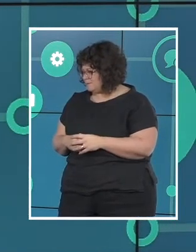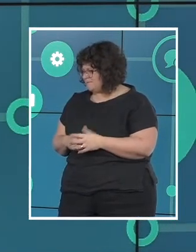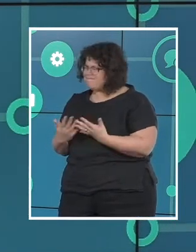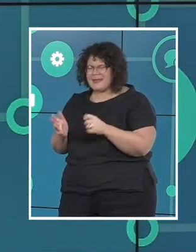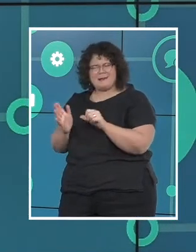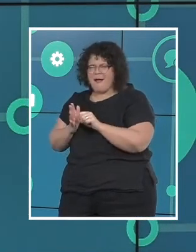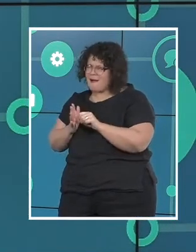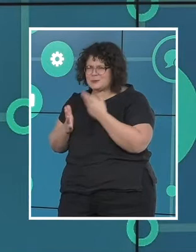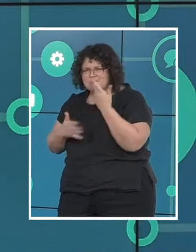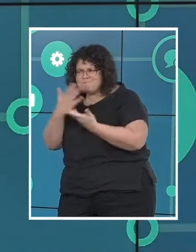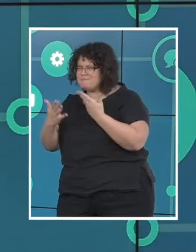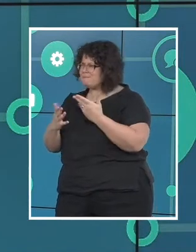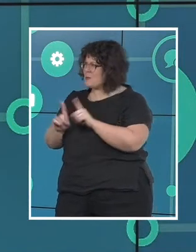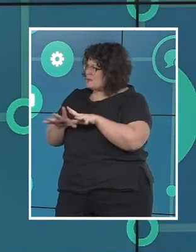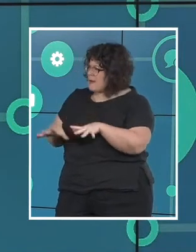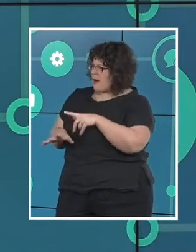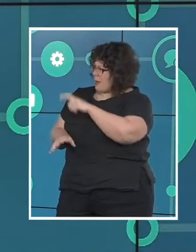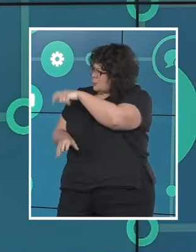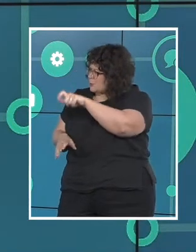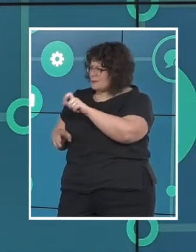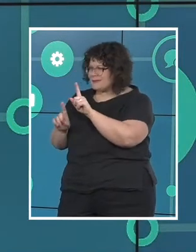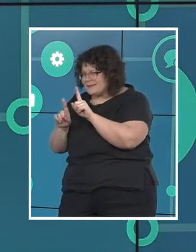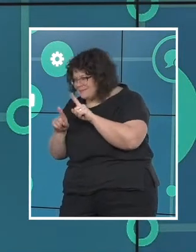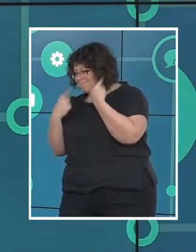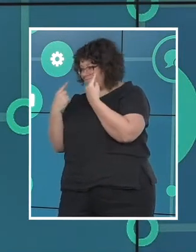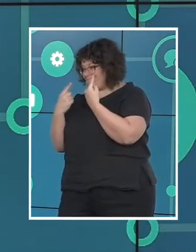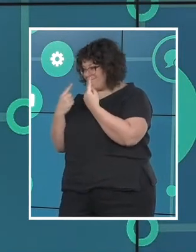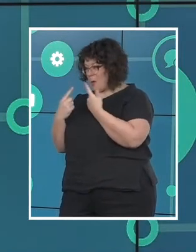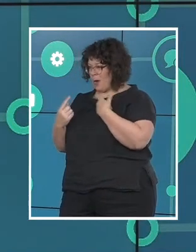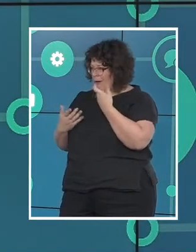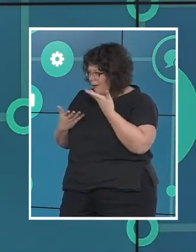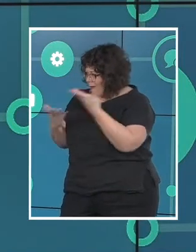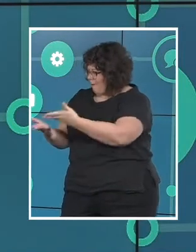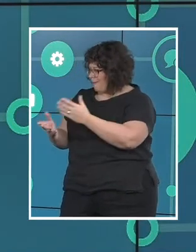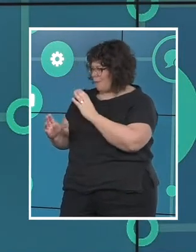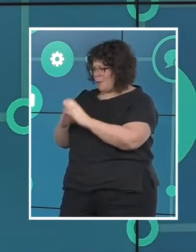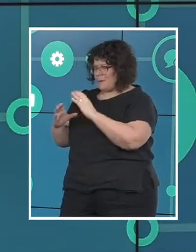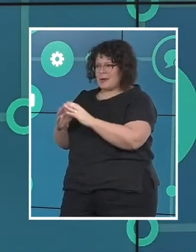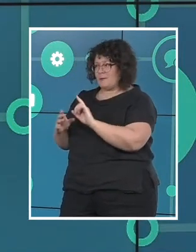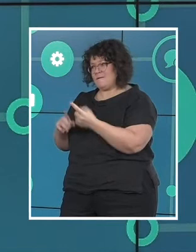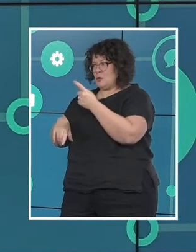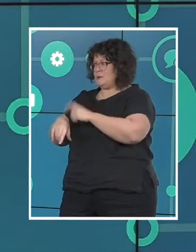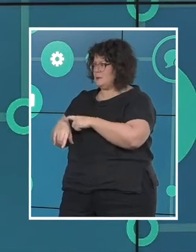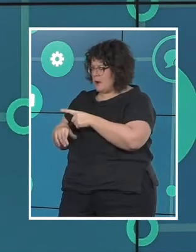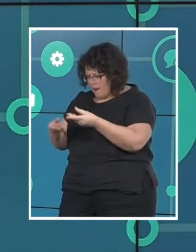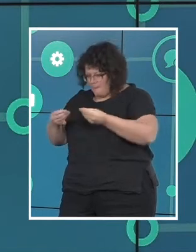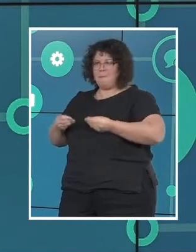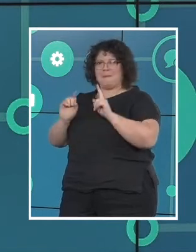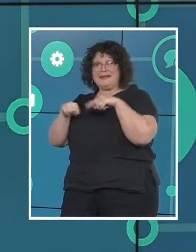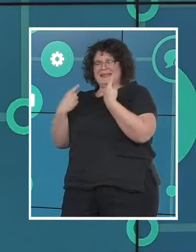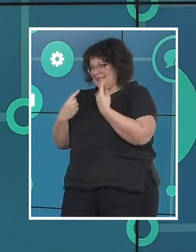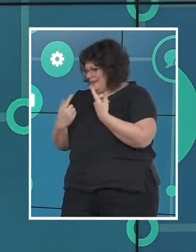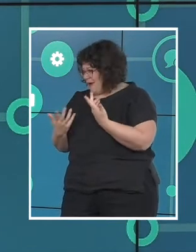I taught them how to use a screen reader on a website, or even allowed them to play around with a head mouse. It was in